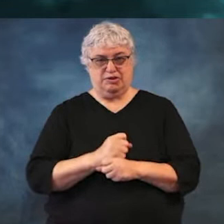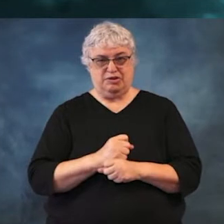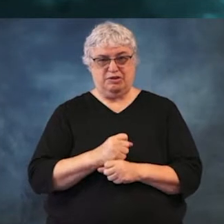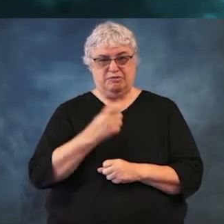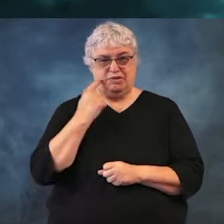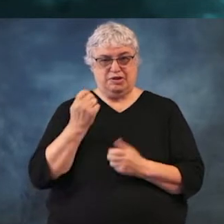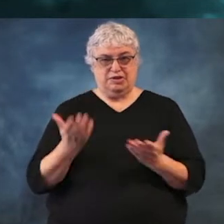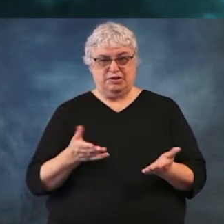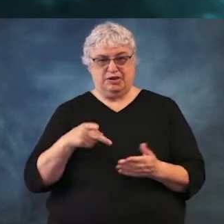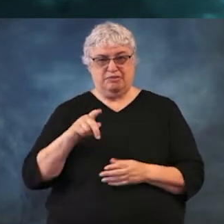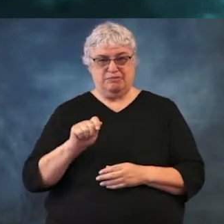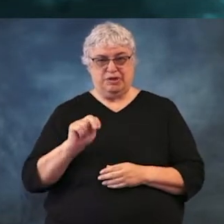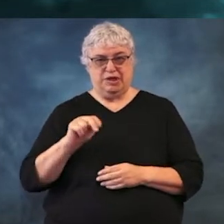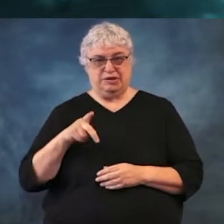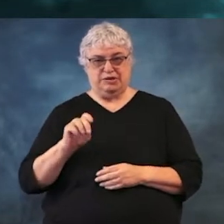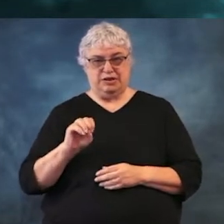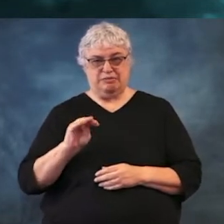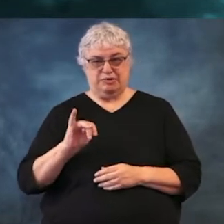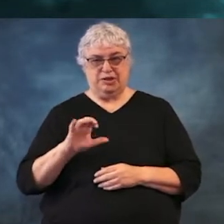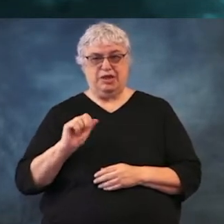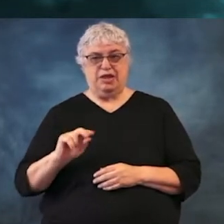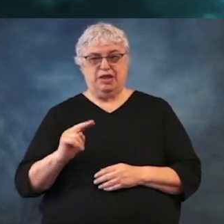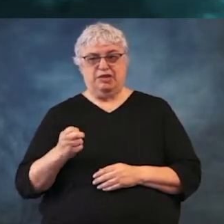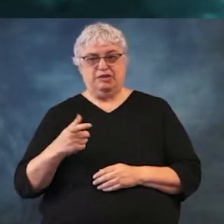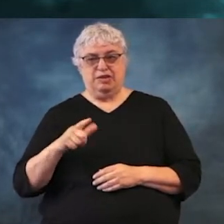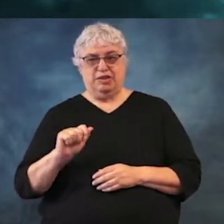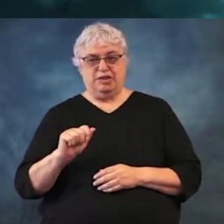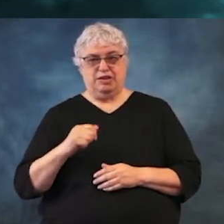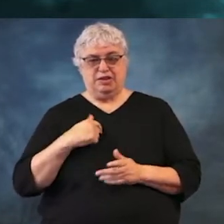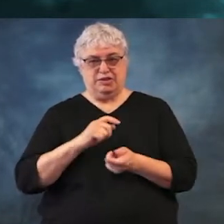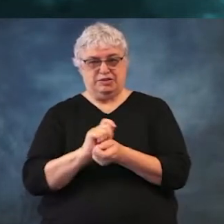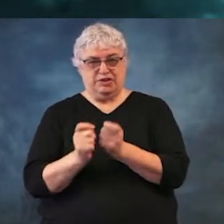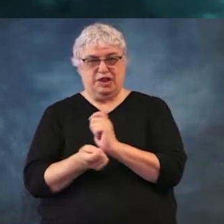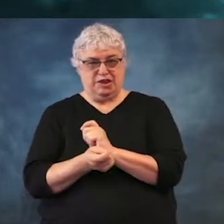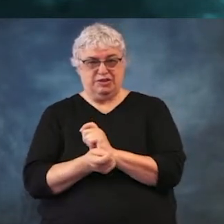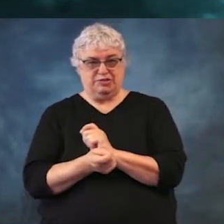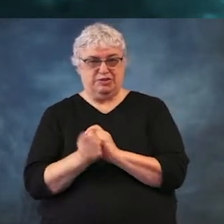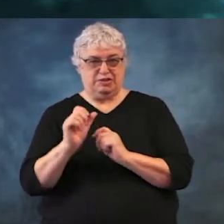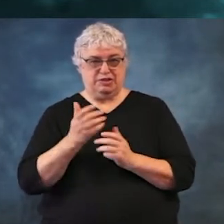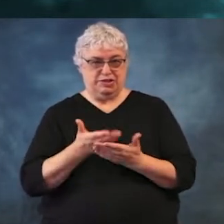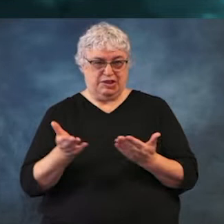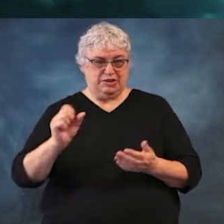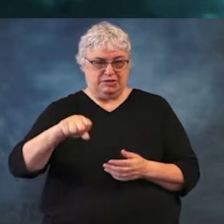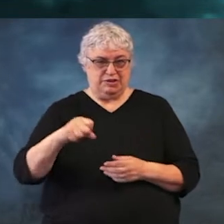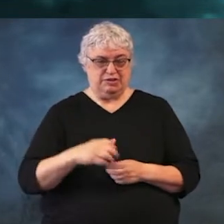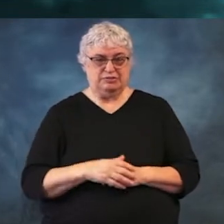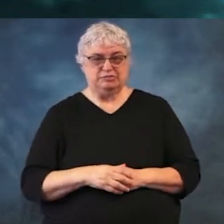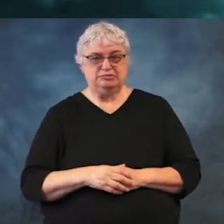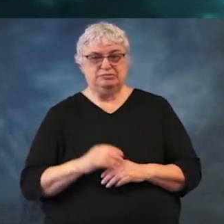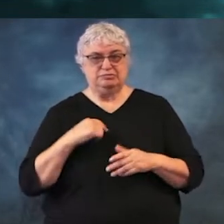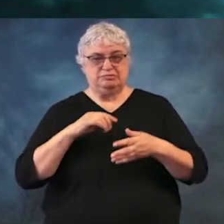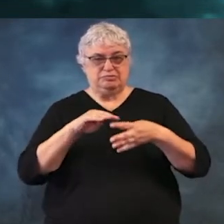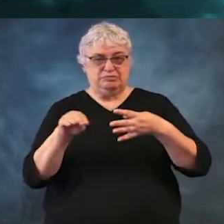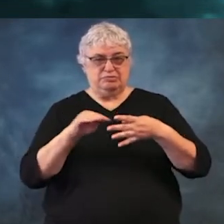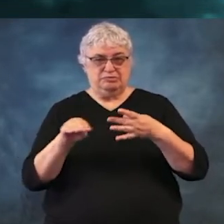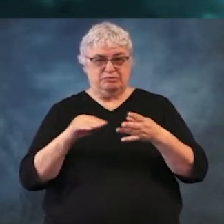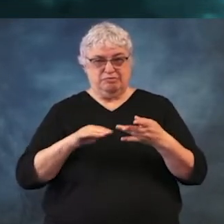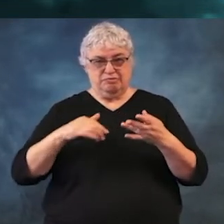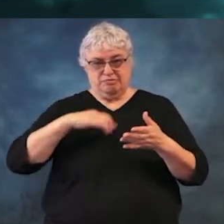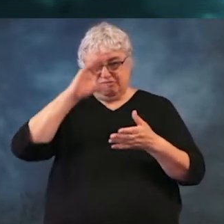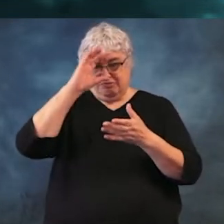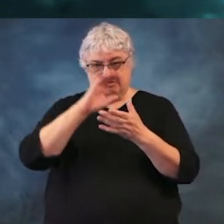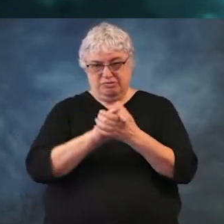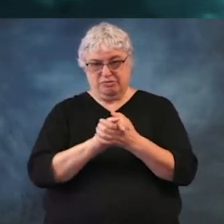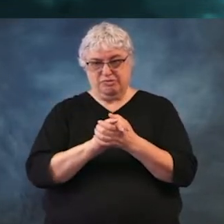of the pandemic? Yeah, it definitely puts an interesting twist on things. One of the steps that my husband and I